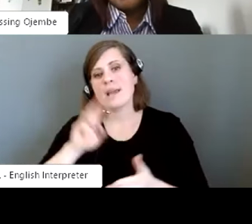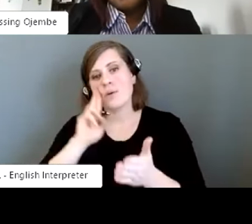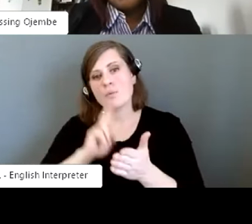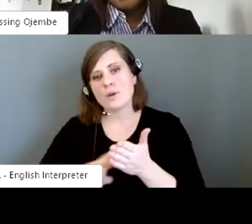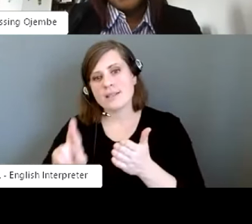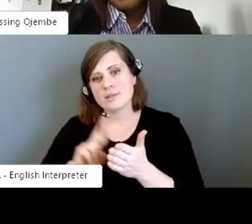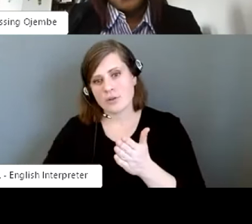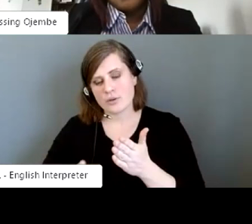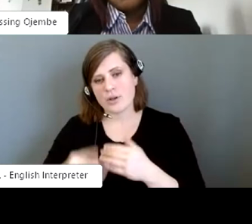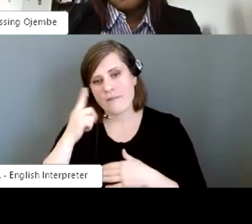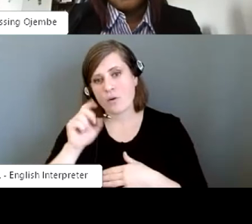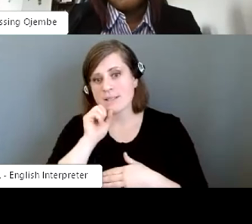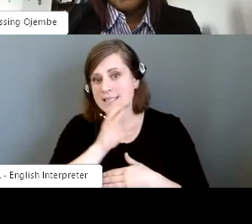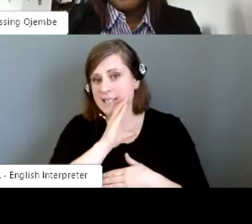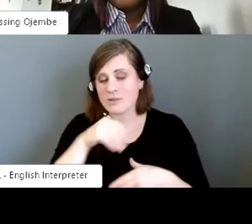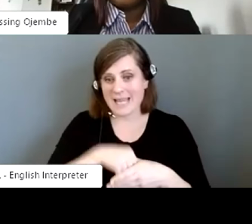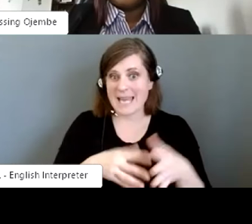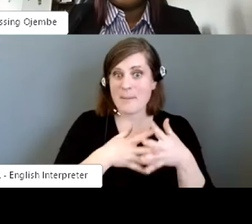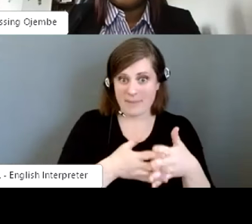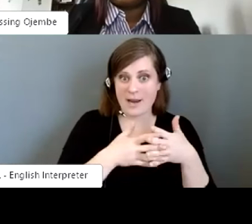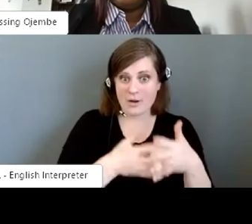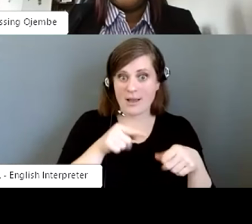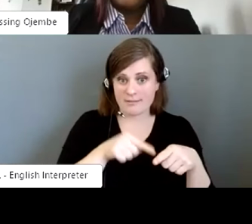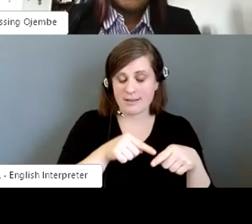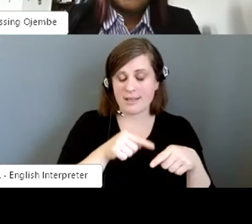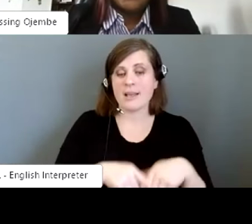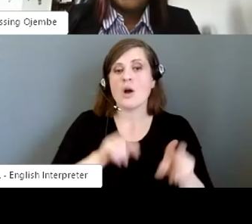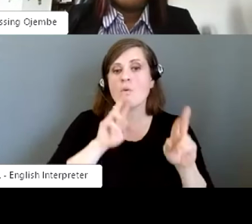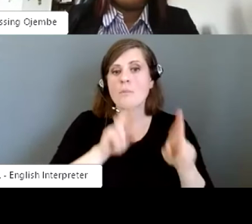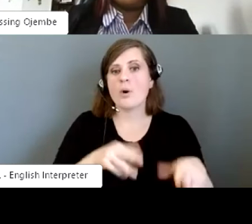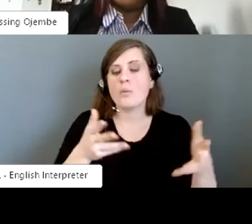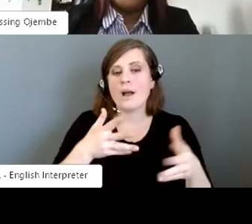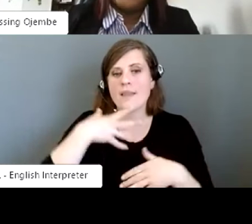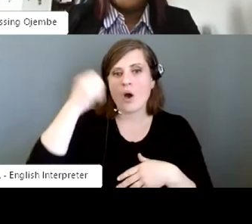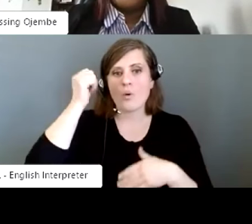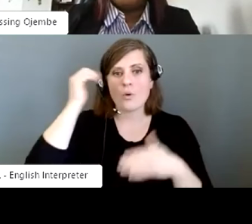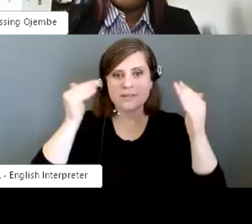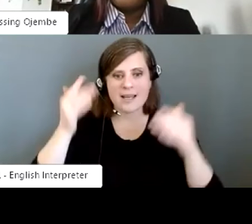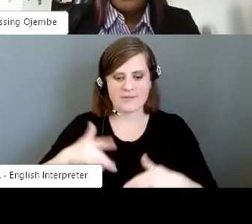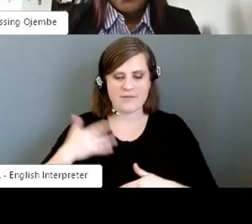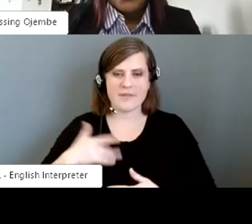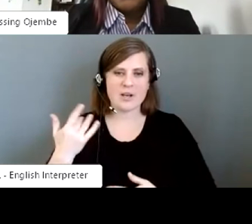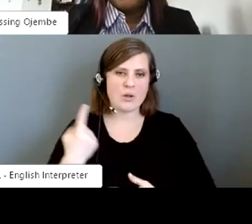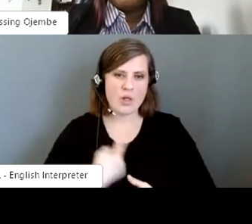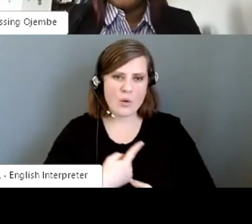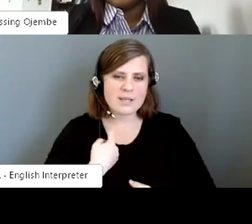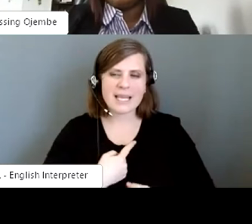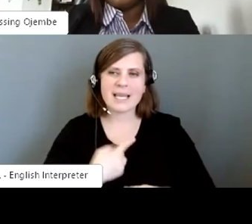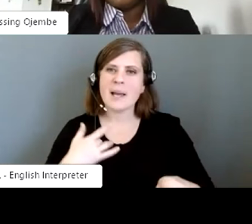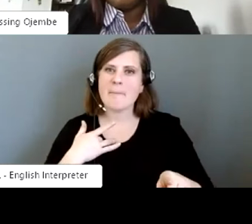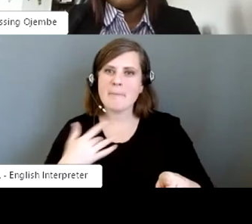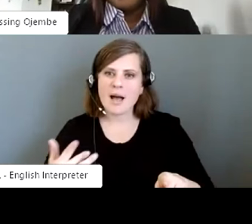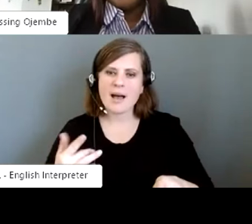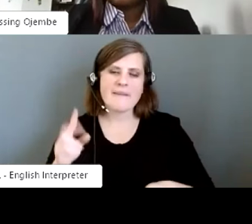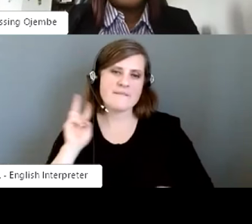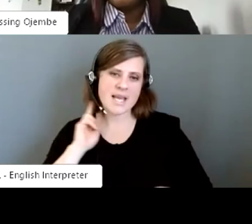community dwelling seniors in the US, it was specifically reported that older adults who have felt lonely were more likely to be